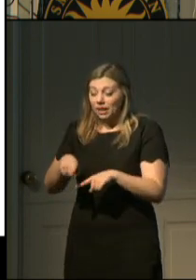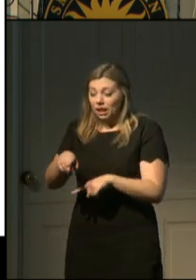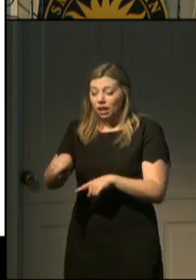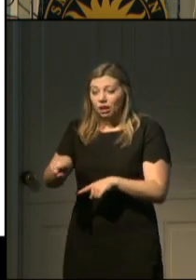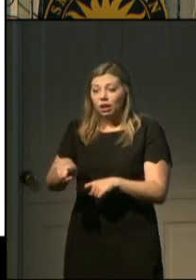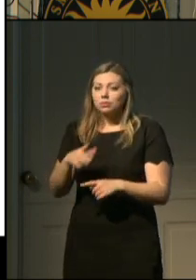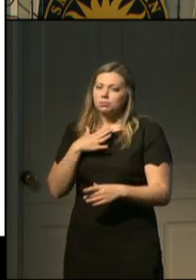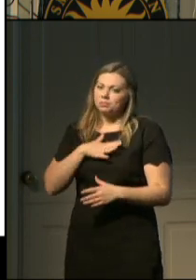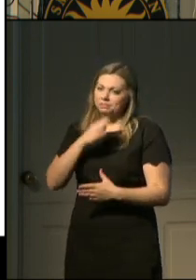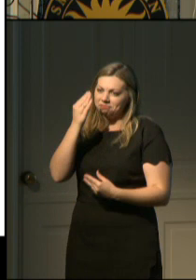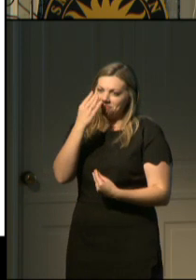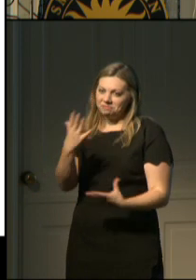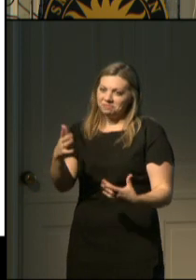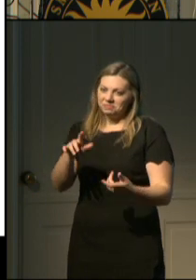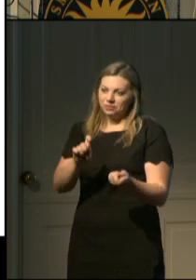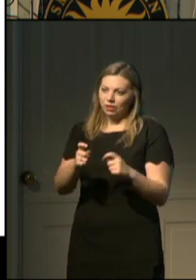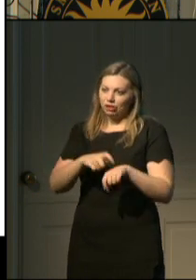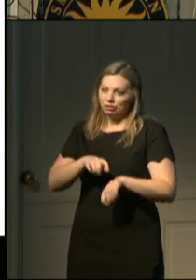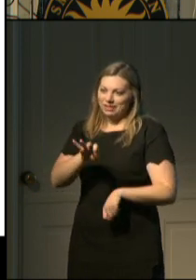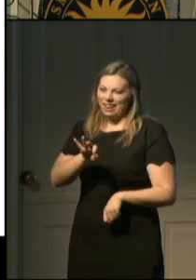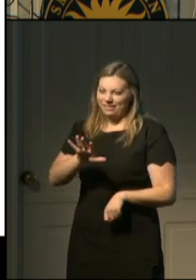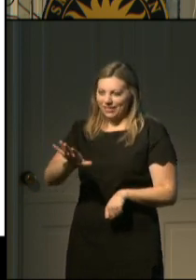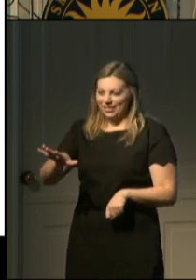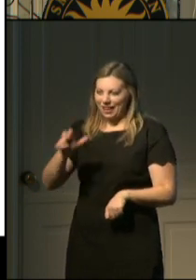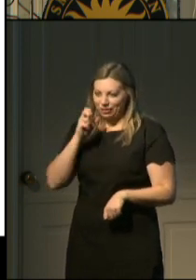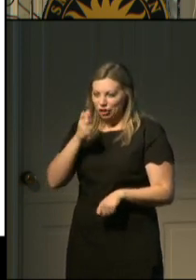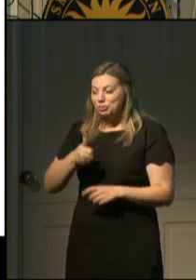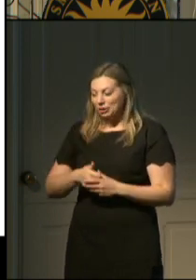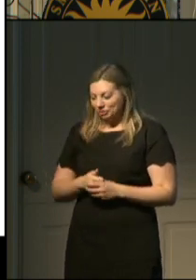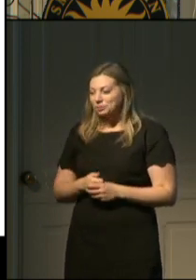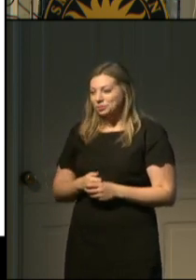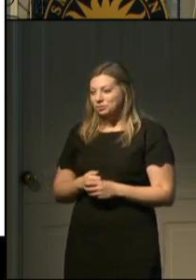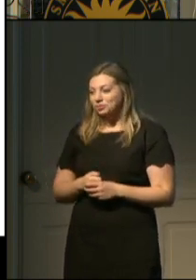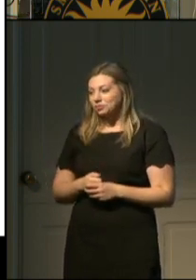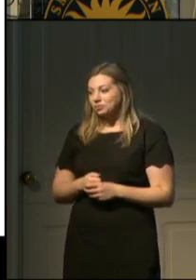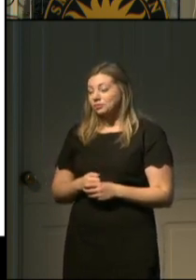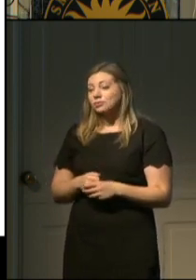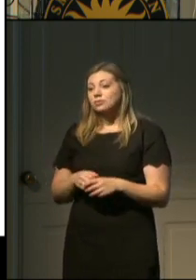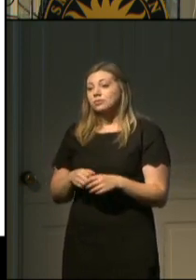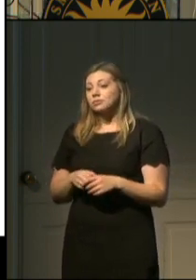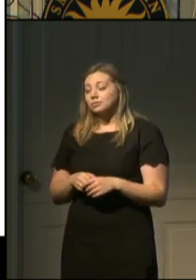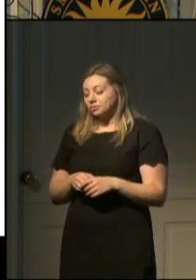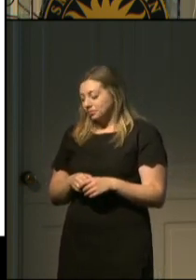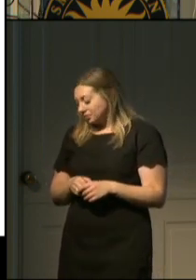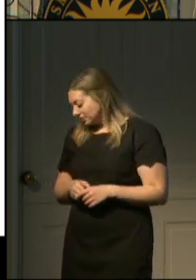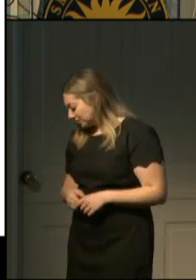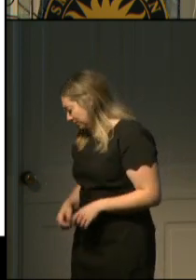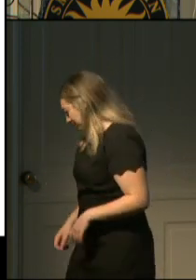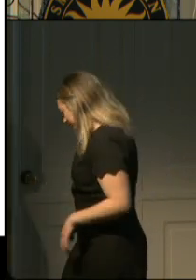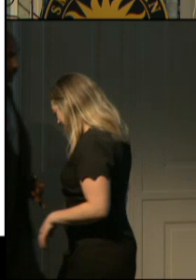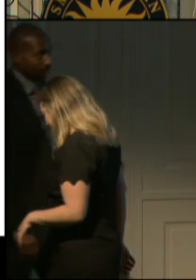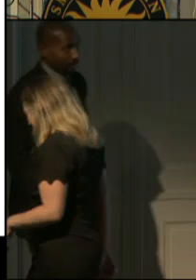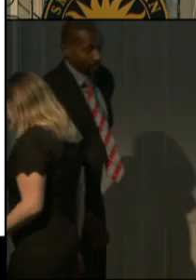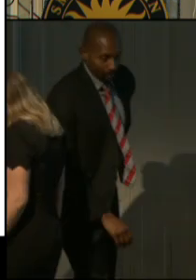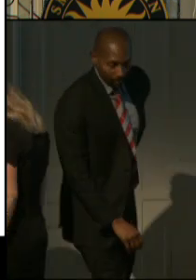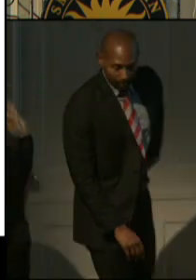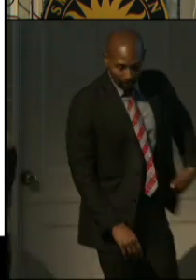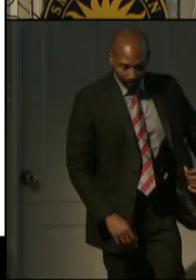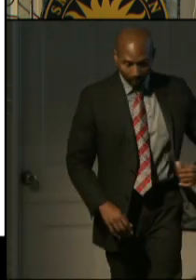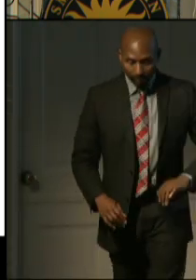please amend that to 9:55 tomorrow. Also, we did not identify the 3 keynote in